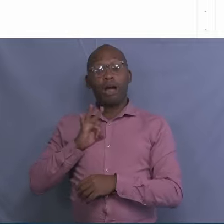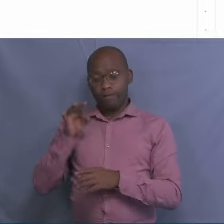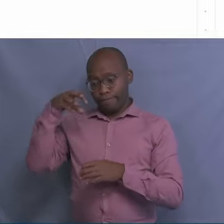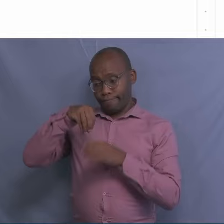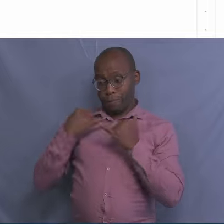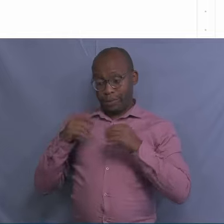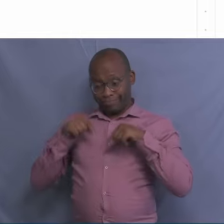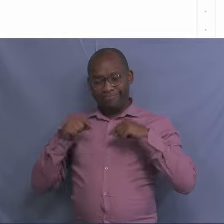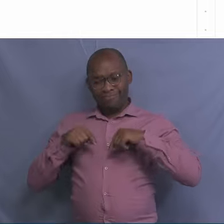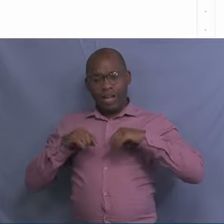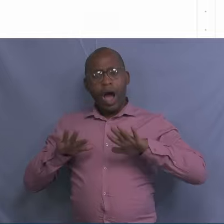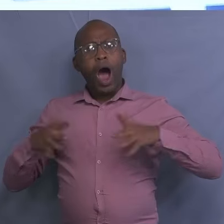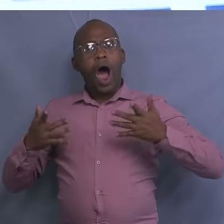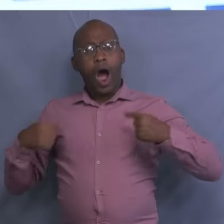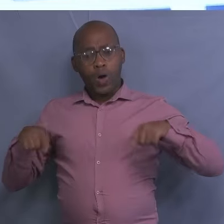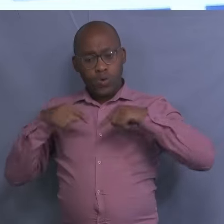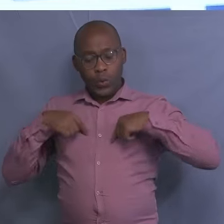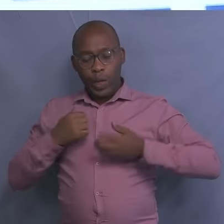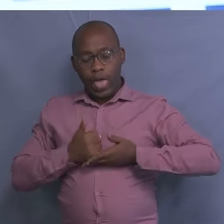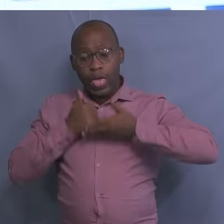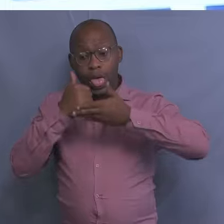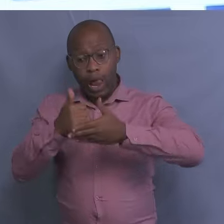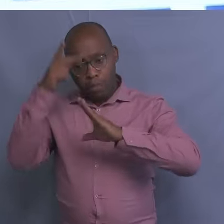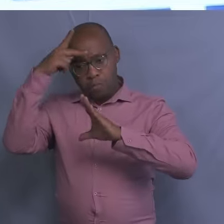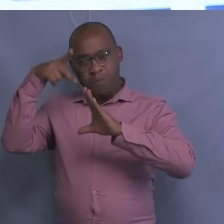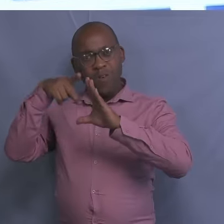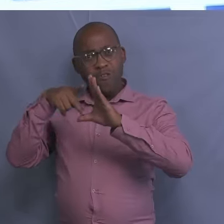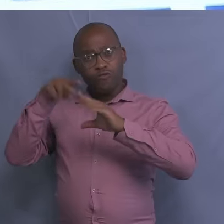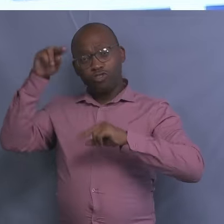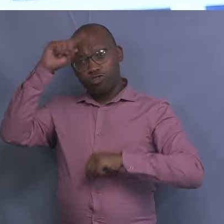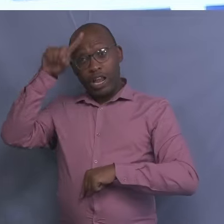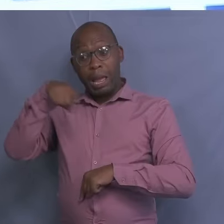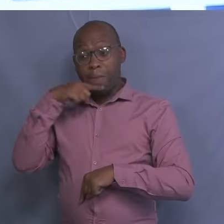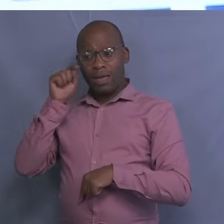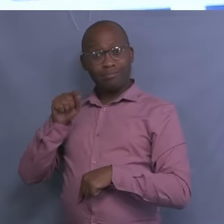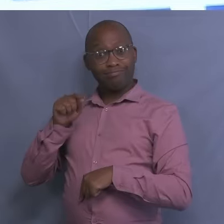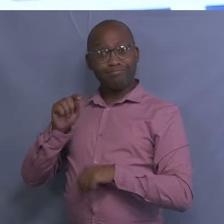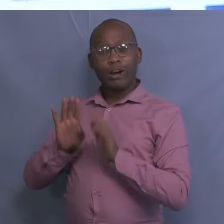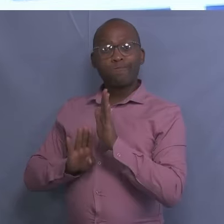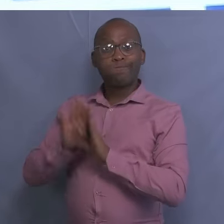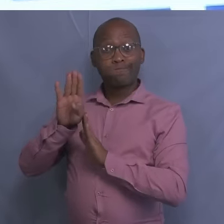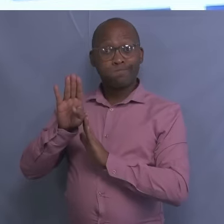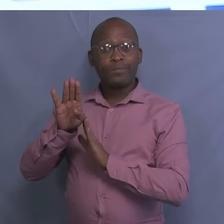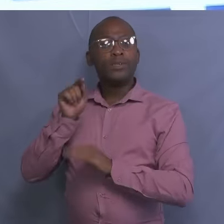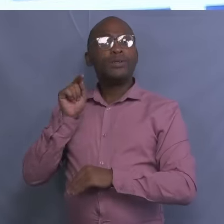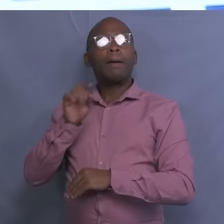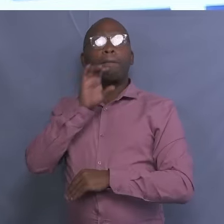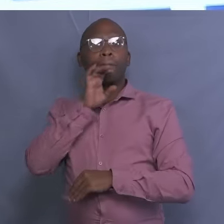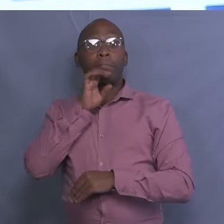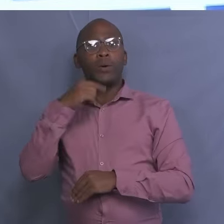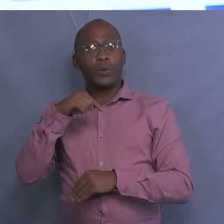professional image. So in this section, or in this segment, we're going to be looking or discussing these